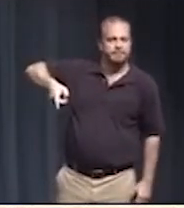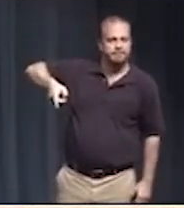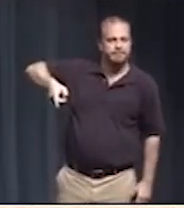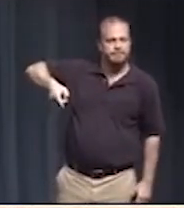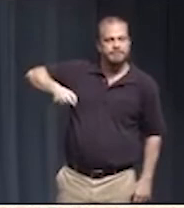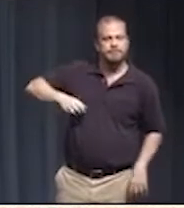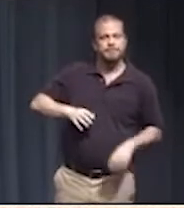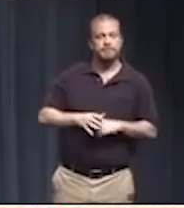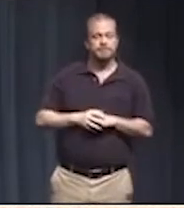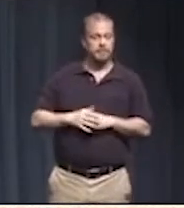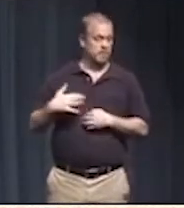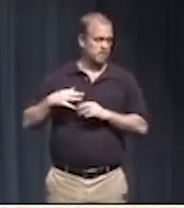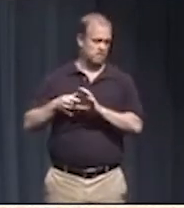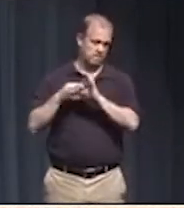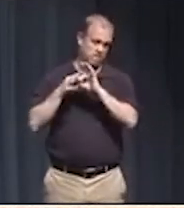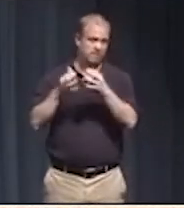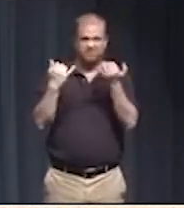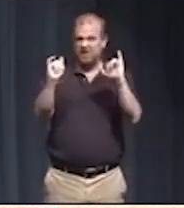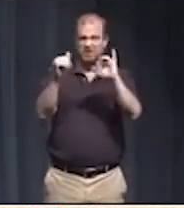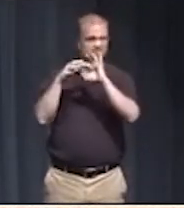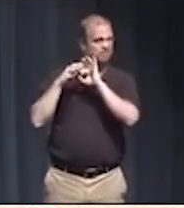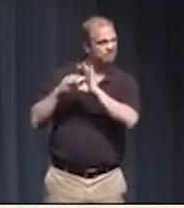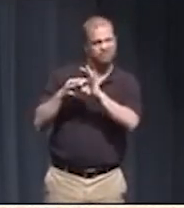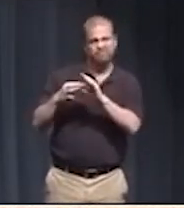We were close, always were, still are.